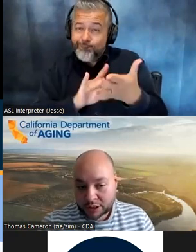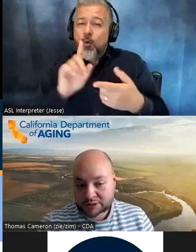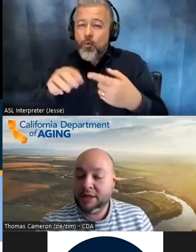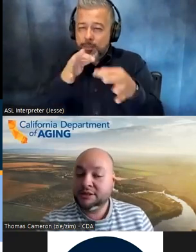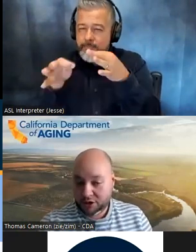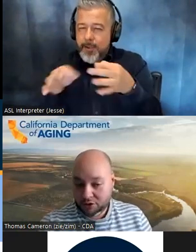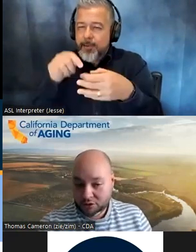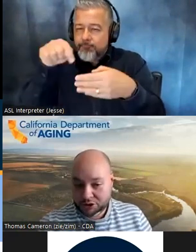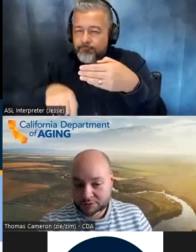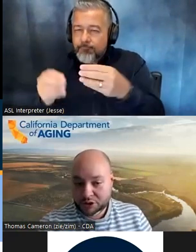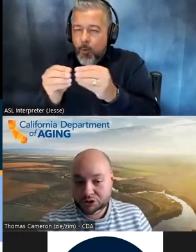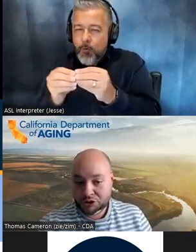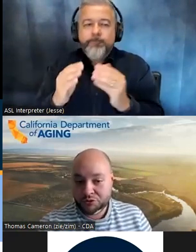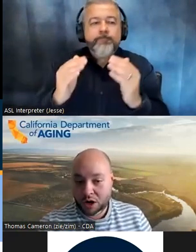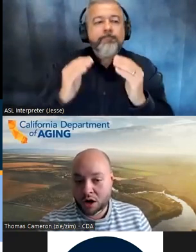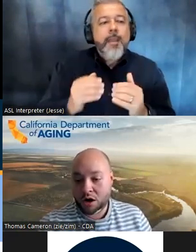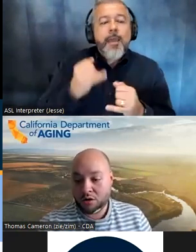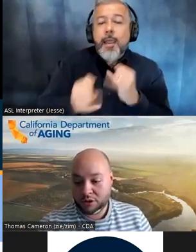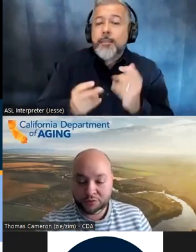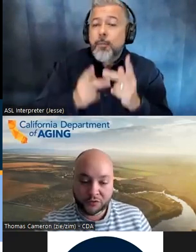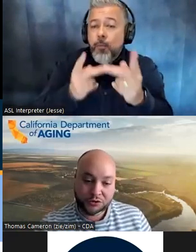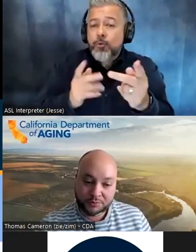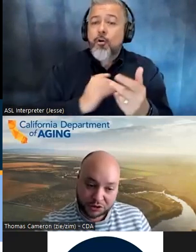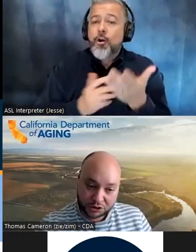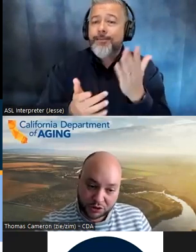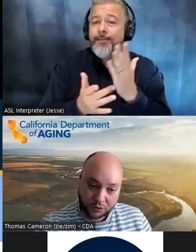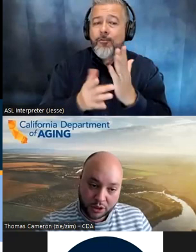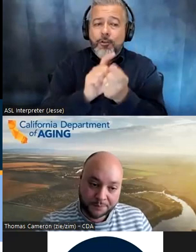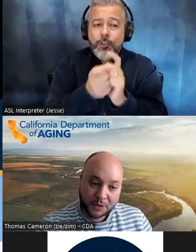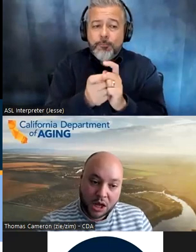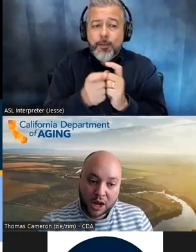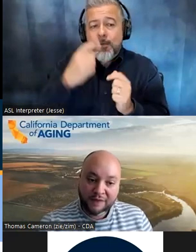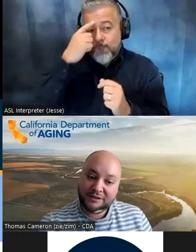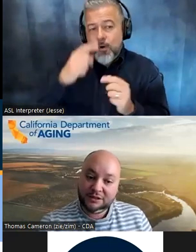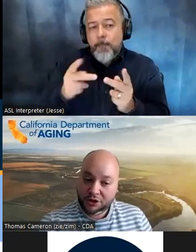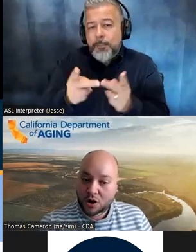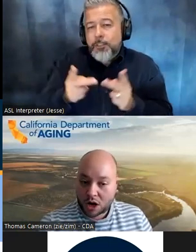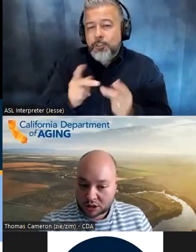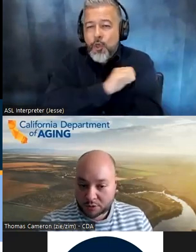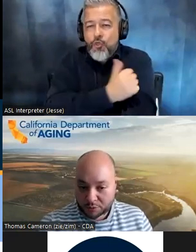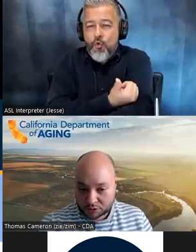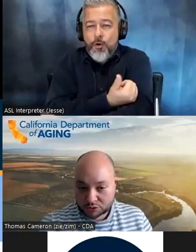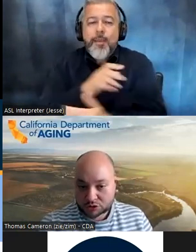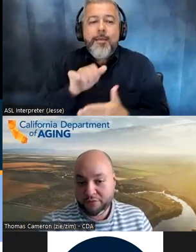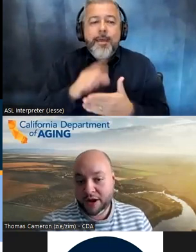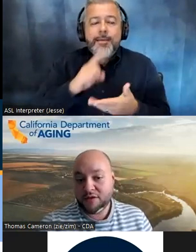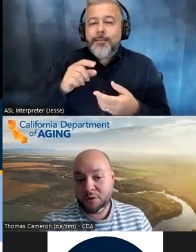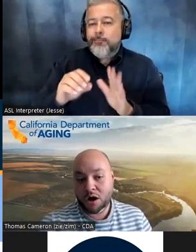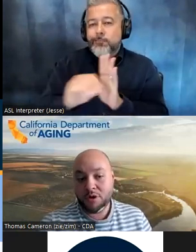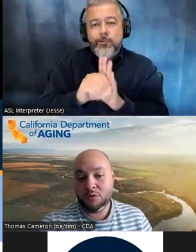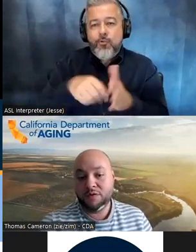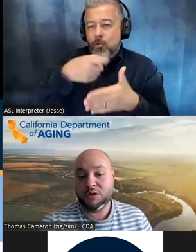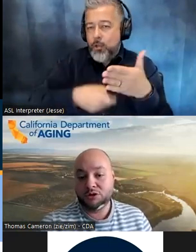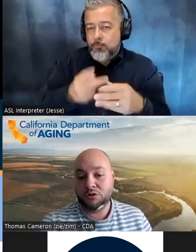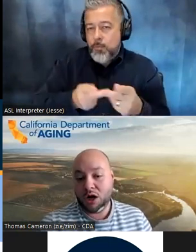proposal is a technical adjustment to our what is referred to as position authority. And this is a zero cost proposal to provide the